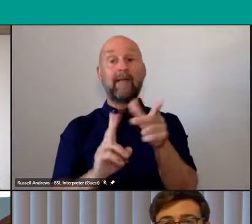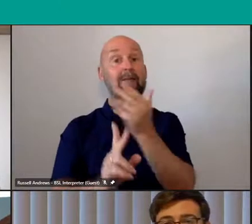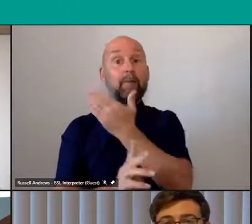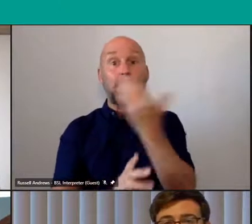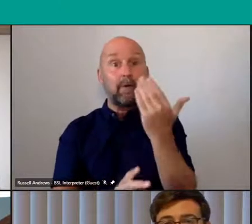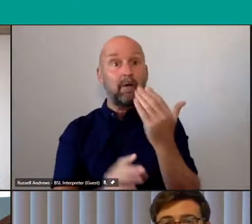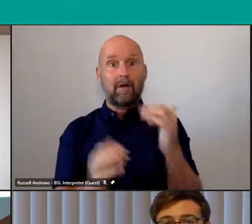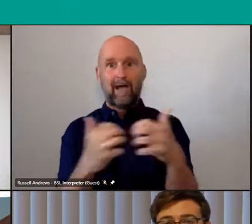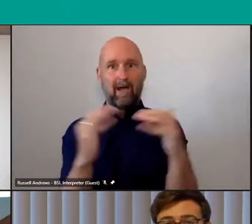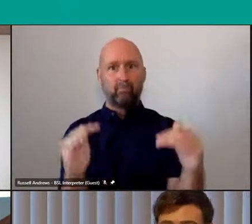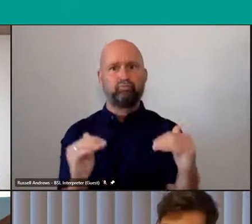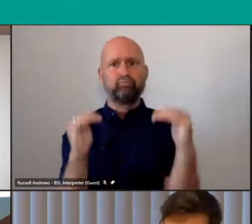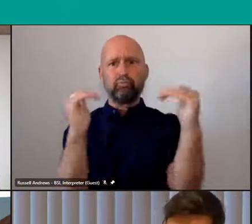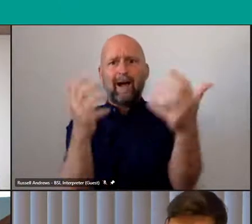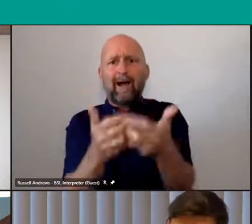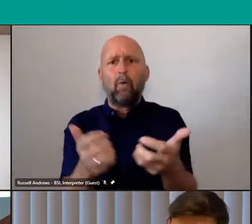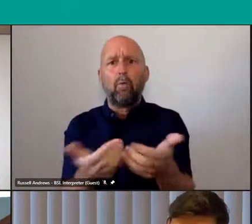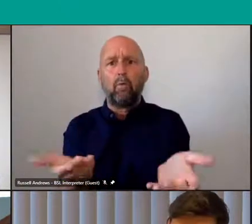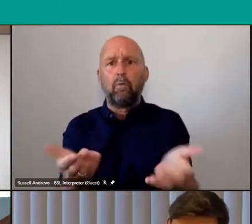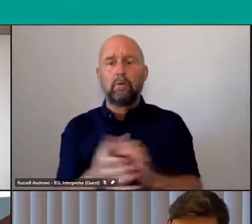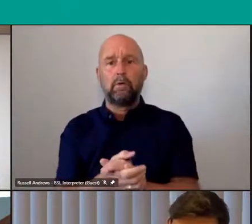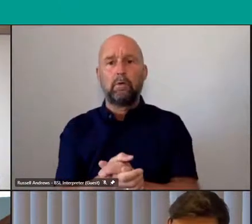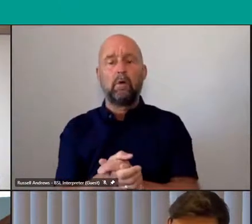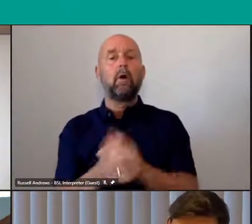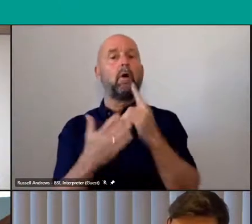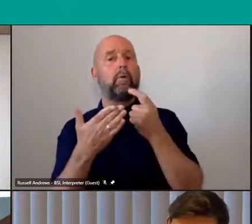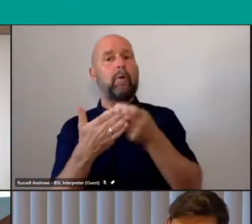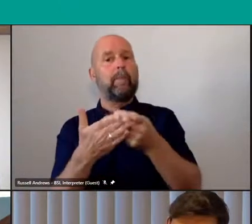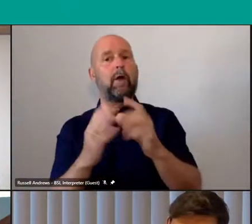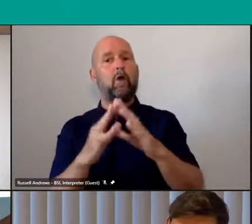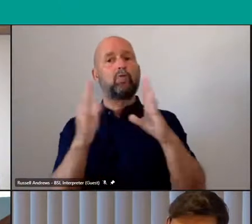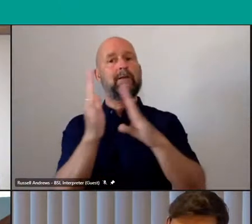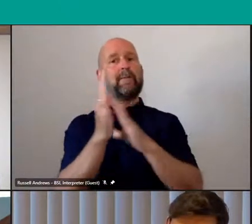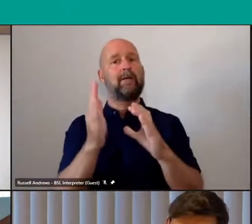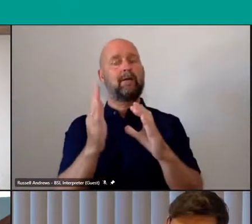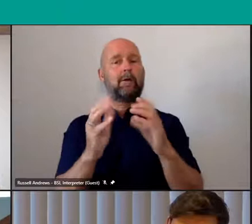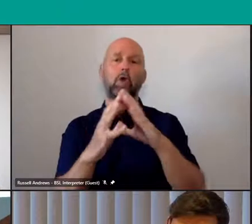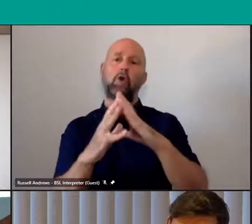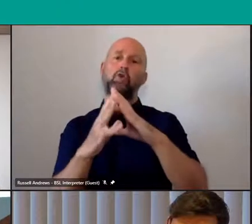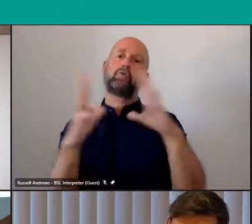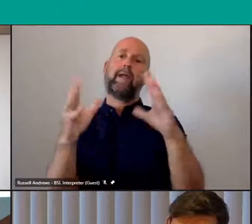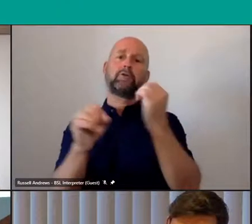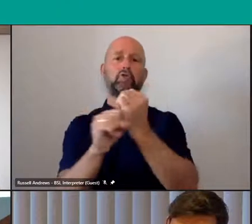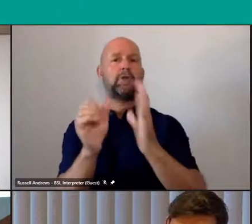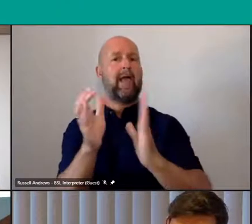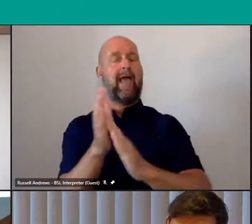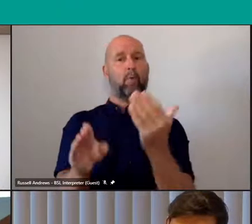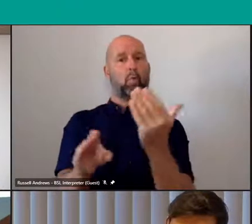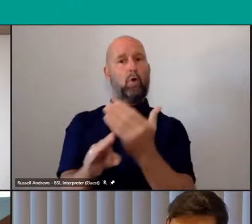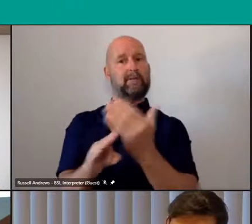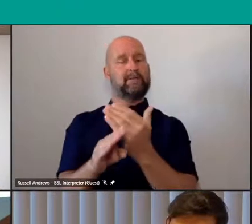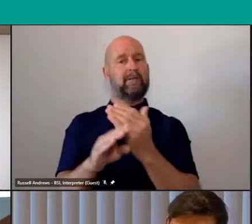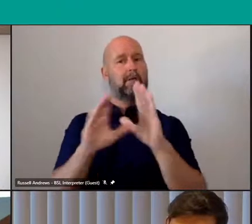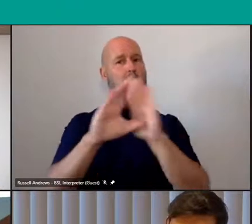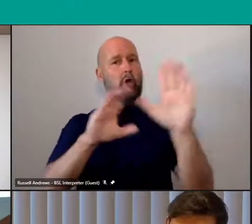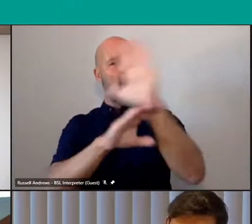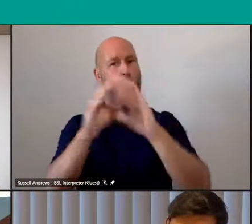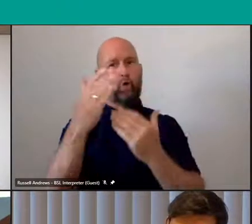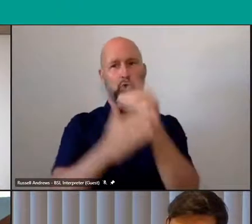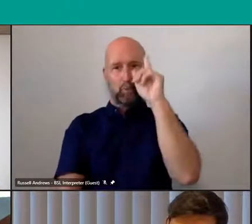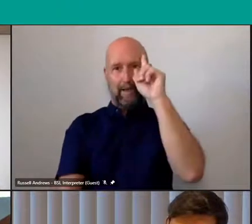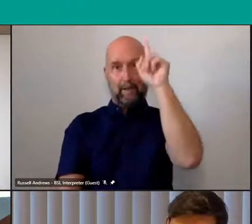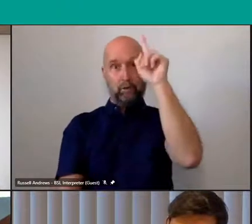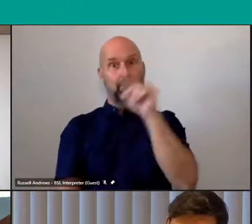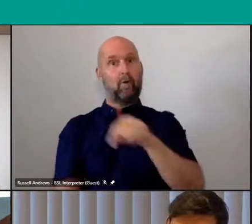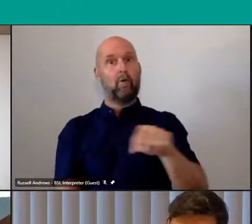To enable this, we recommend the Greater Manchester should create GM works. a city region-wide initiative that would bring together